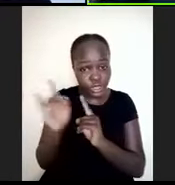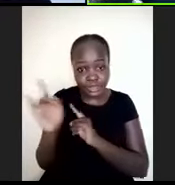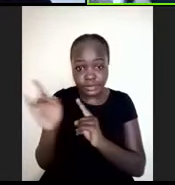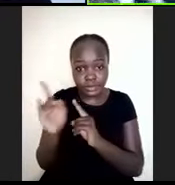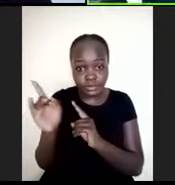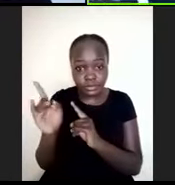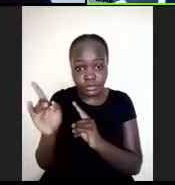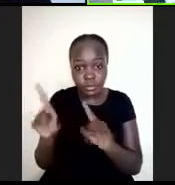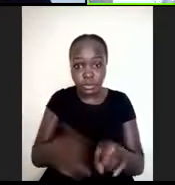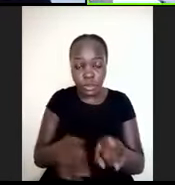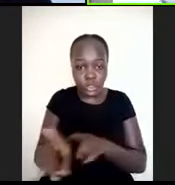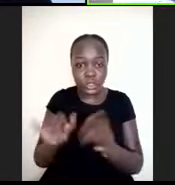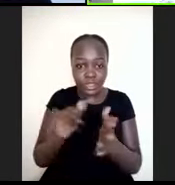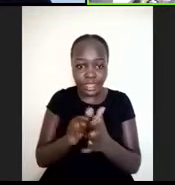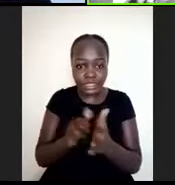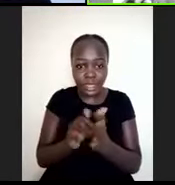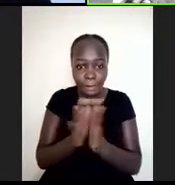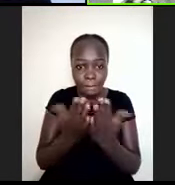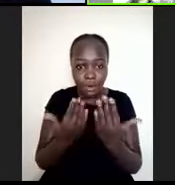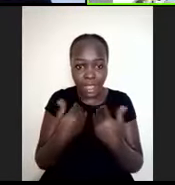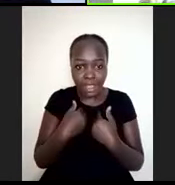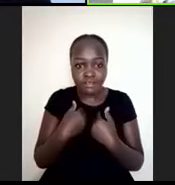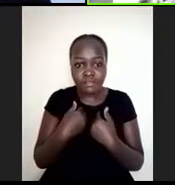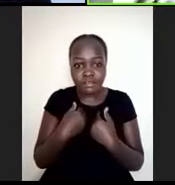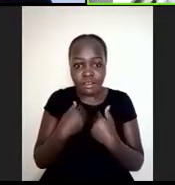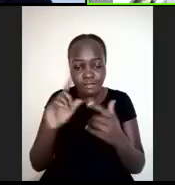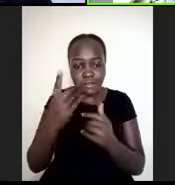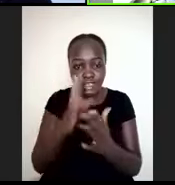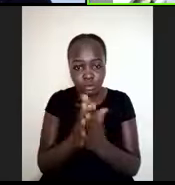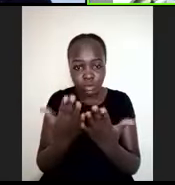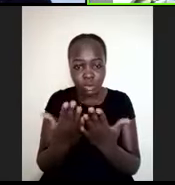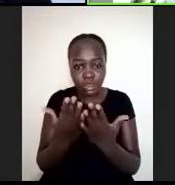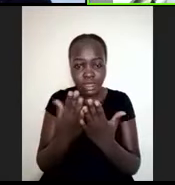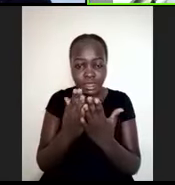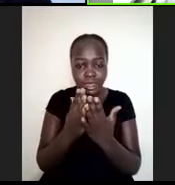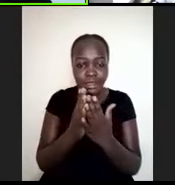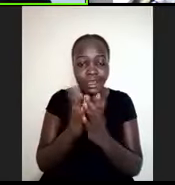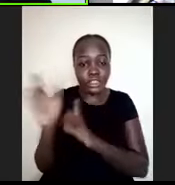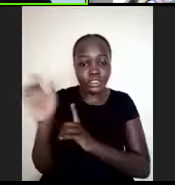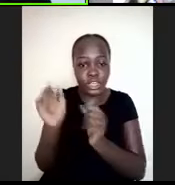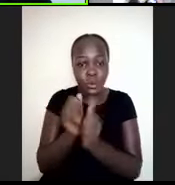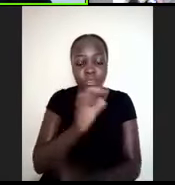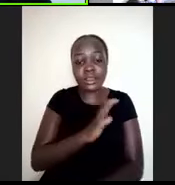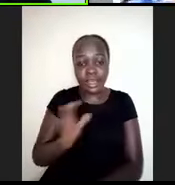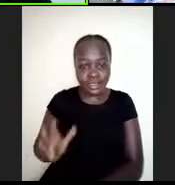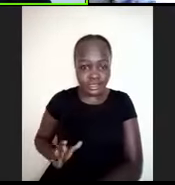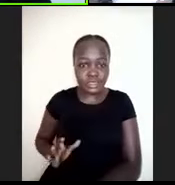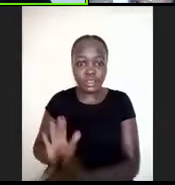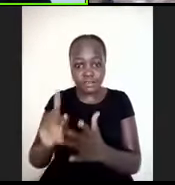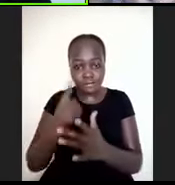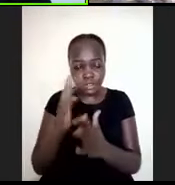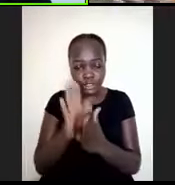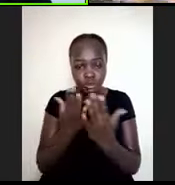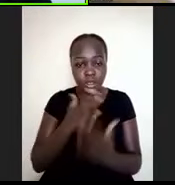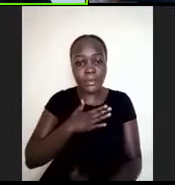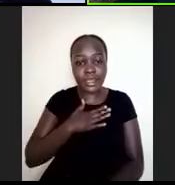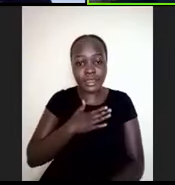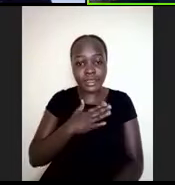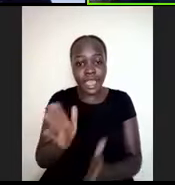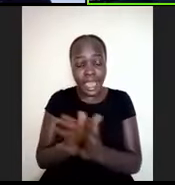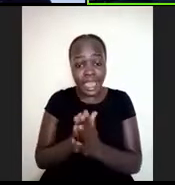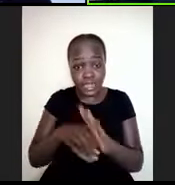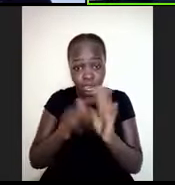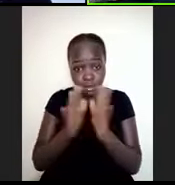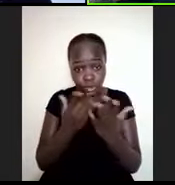that diary became my first book, A Journey with With Christ. Christ. And in this book, I